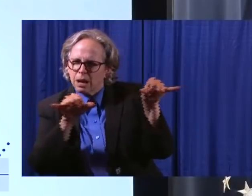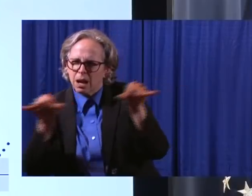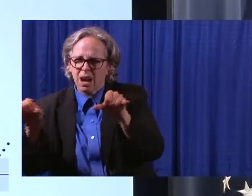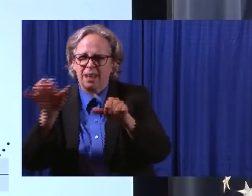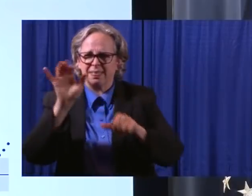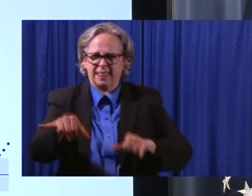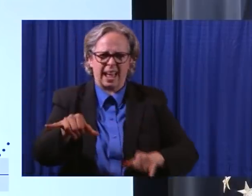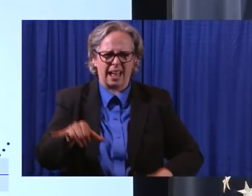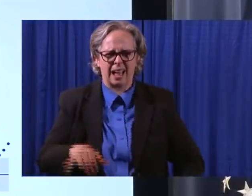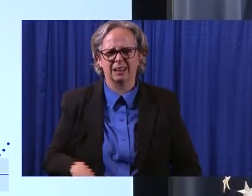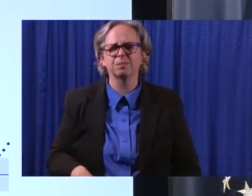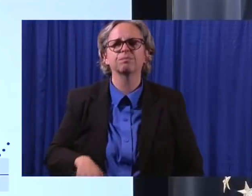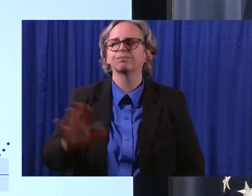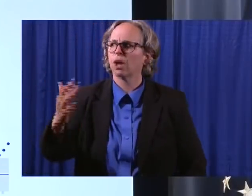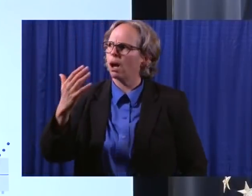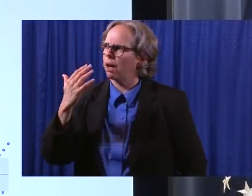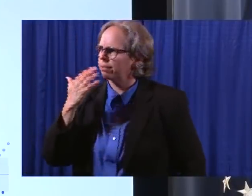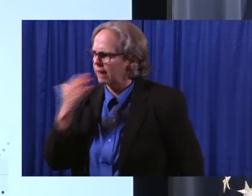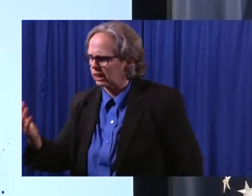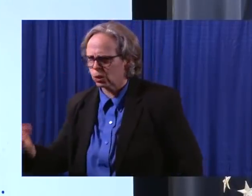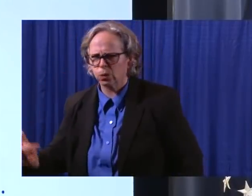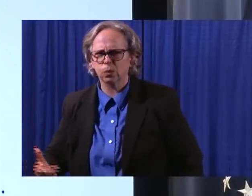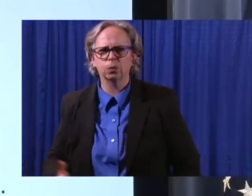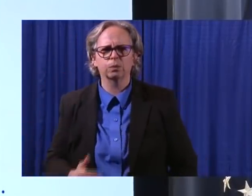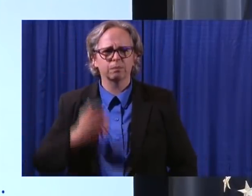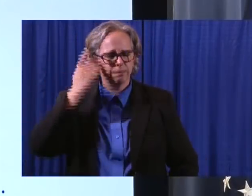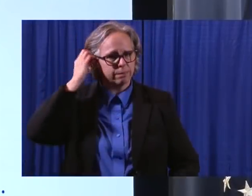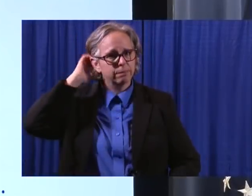Thank you. If I have the next slide then.